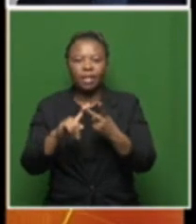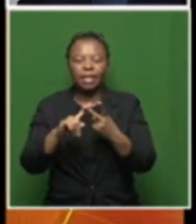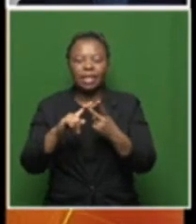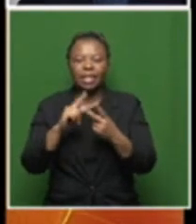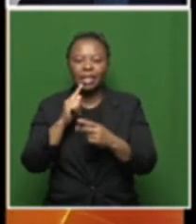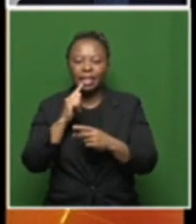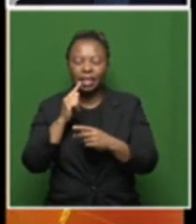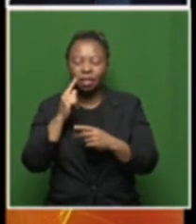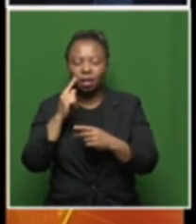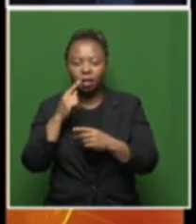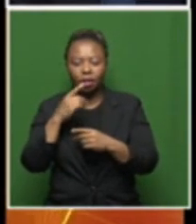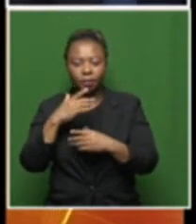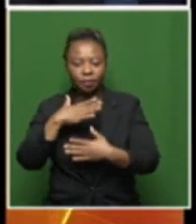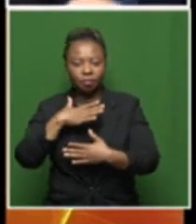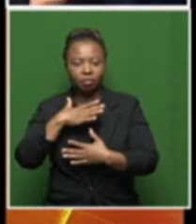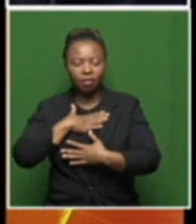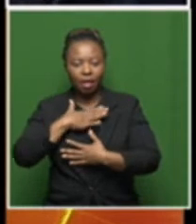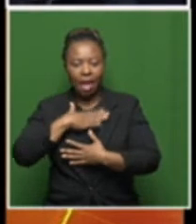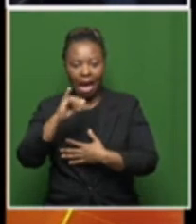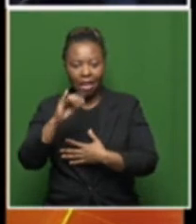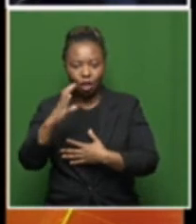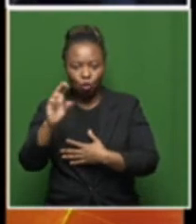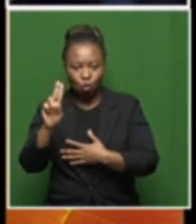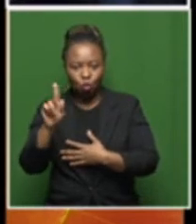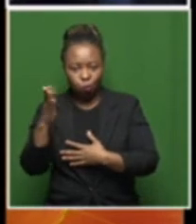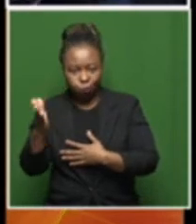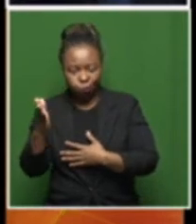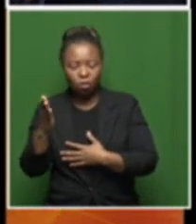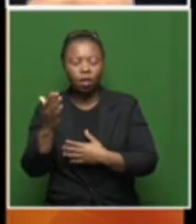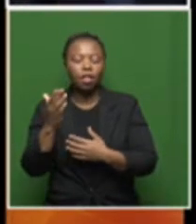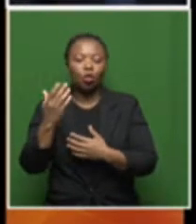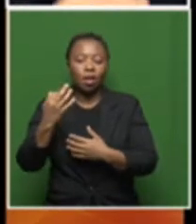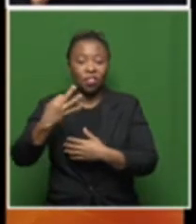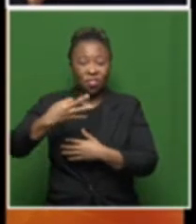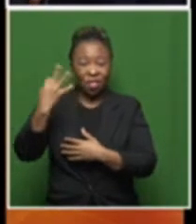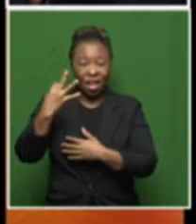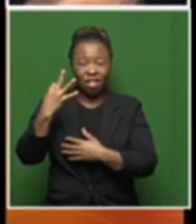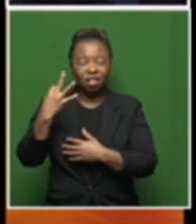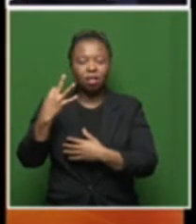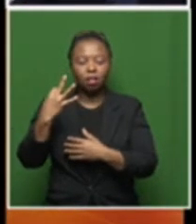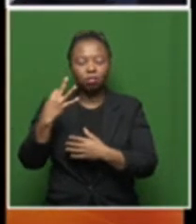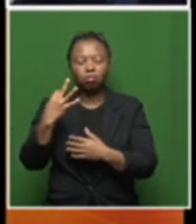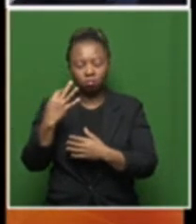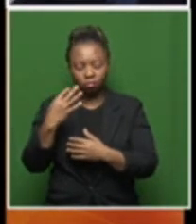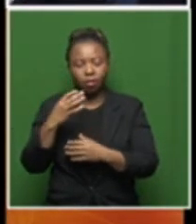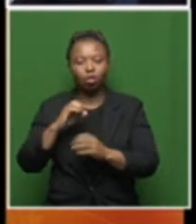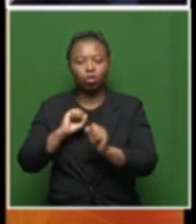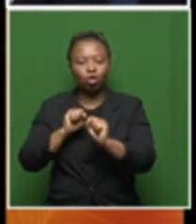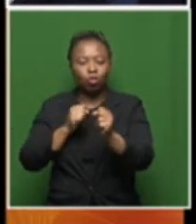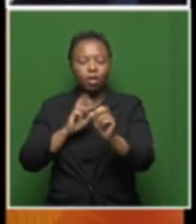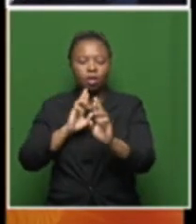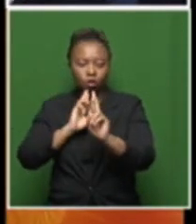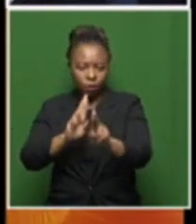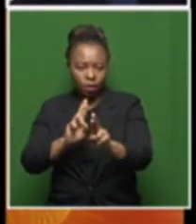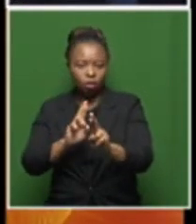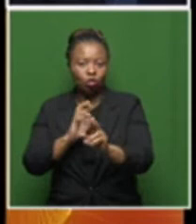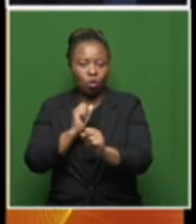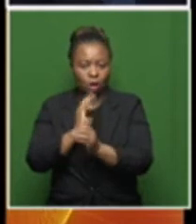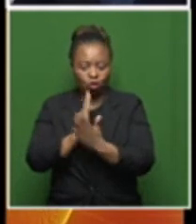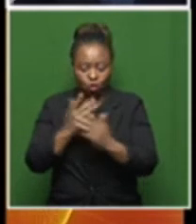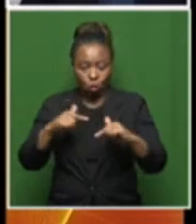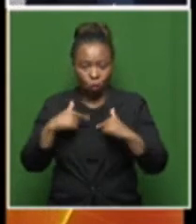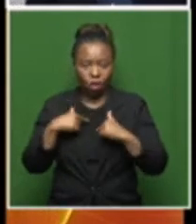capacity occupied. So we're triggering our 3rd wave, 3rd warning response for our